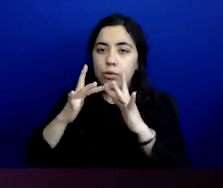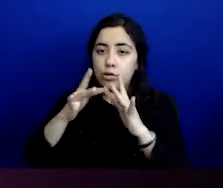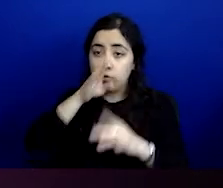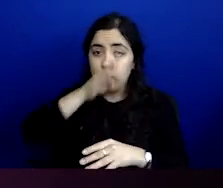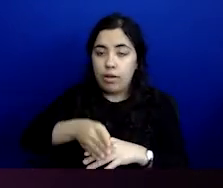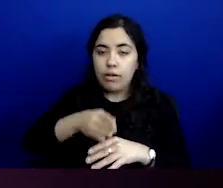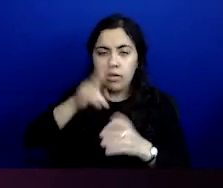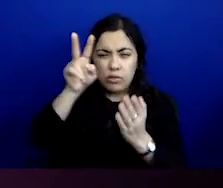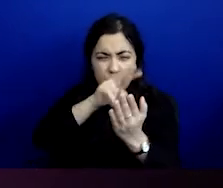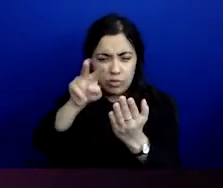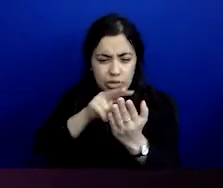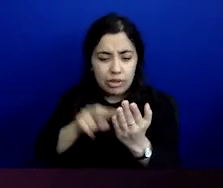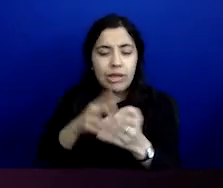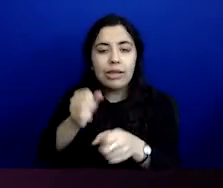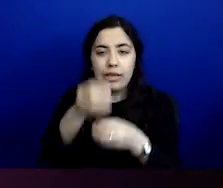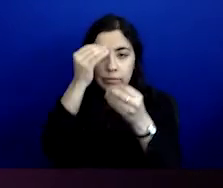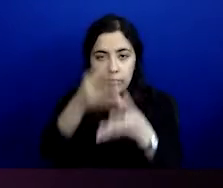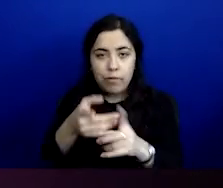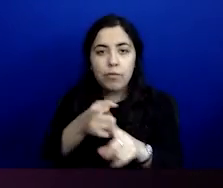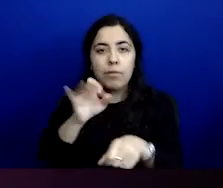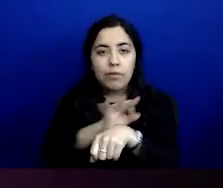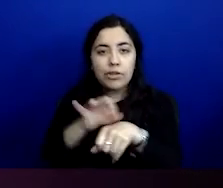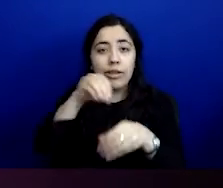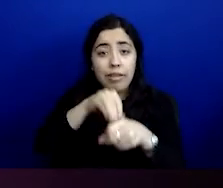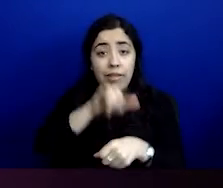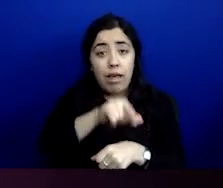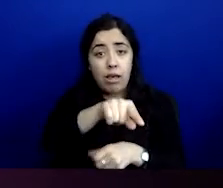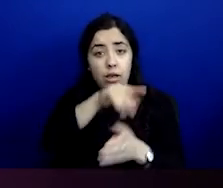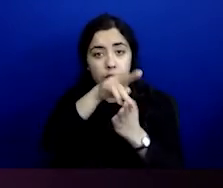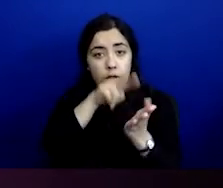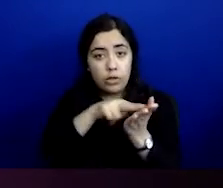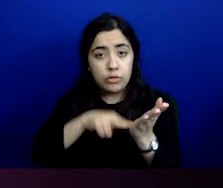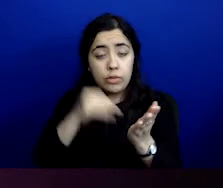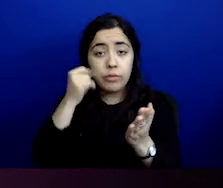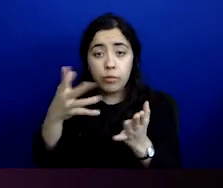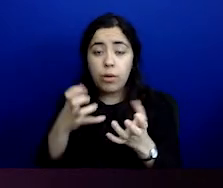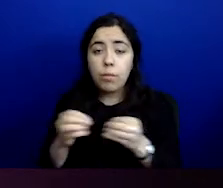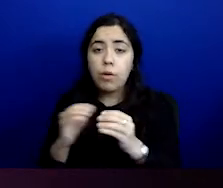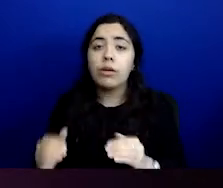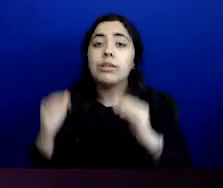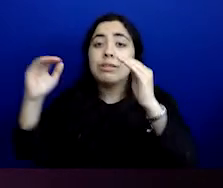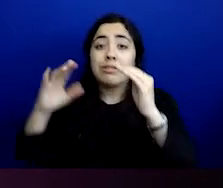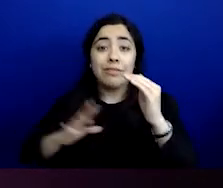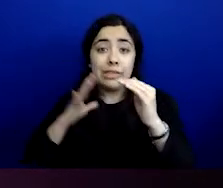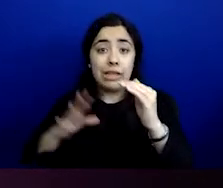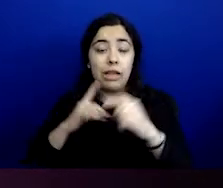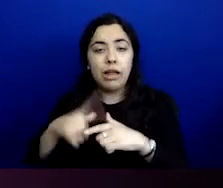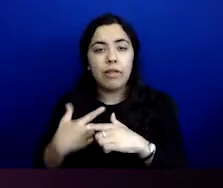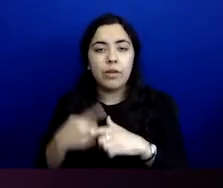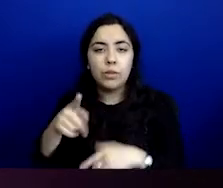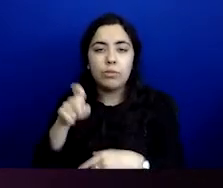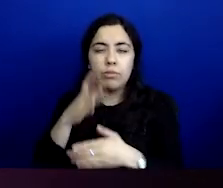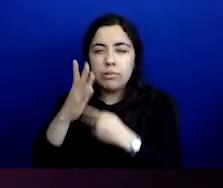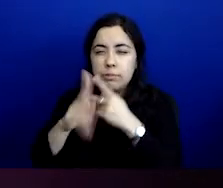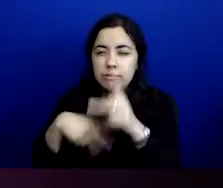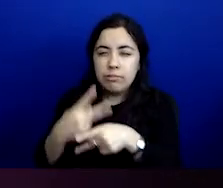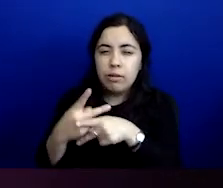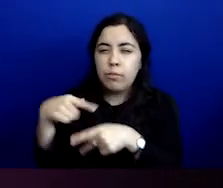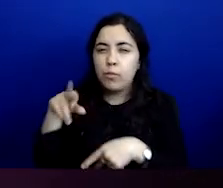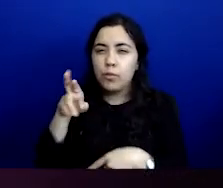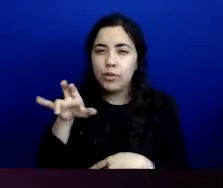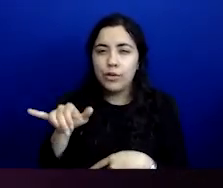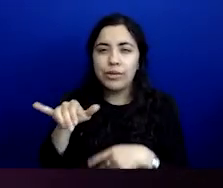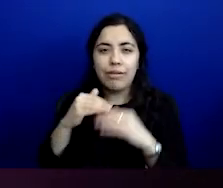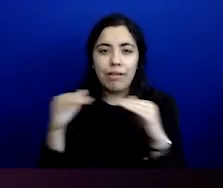and get data from a function within that contract. But if you want anything more sophisticated than that, you need some type of querying layer. So you